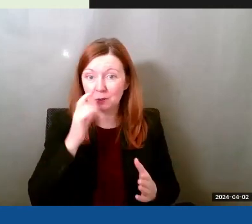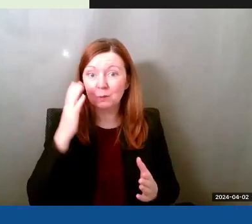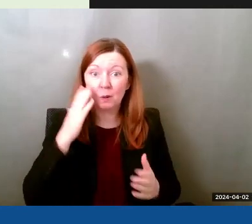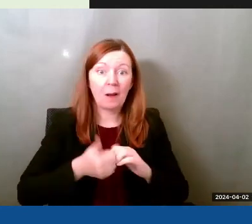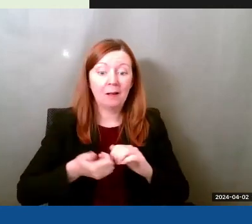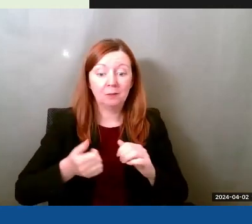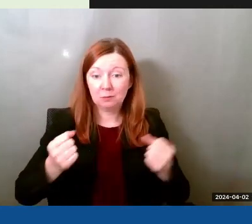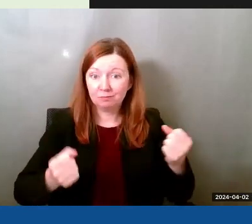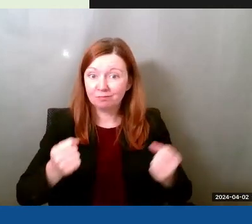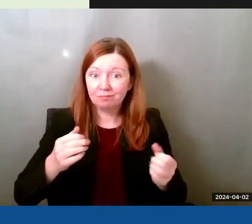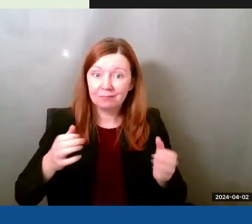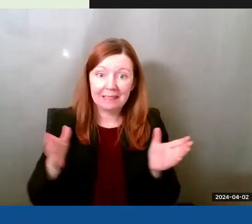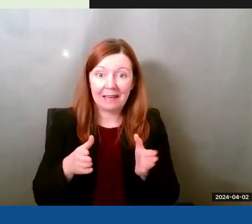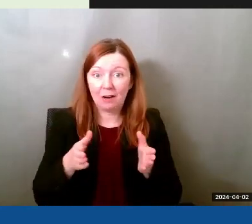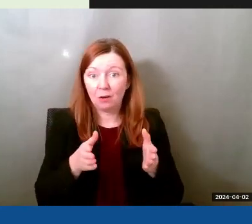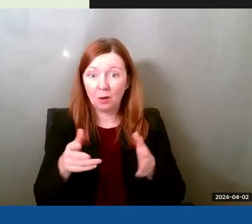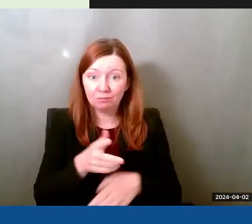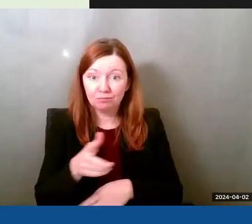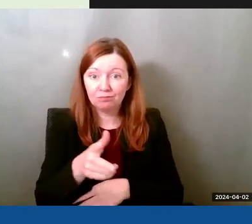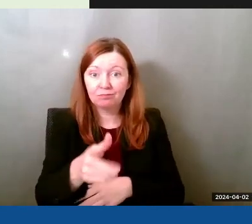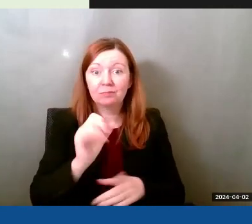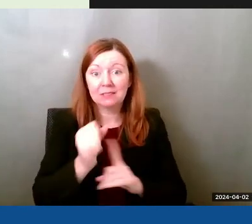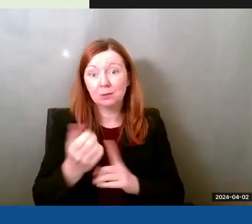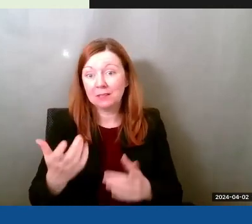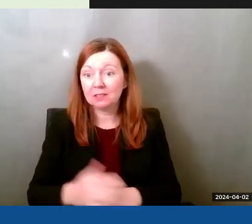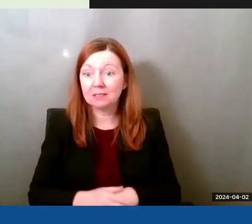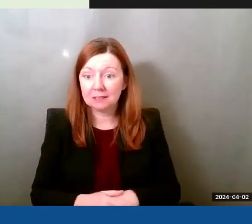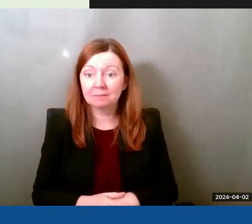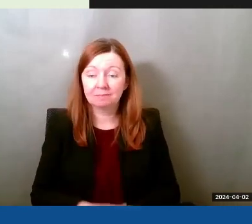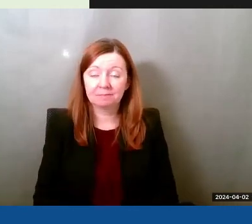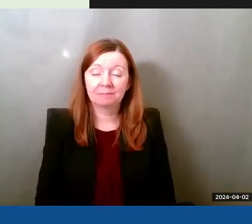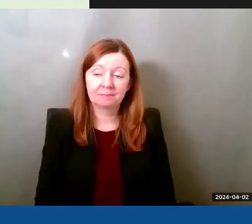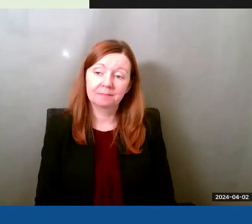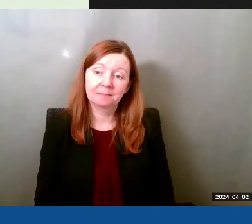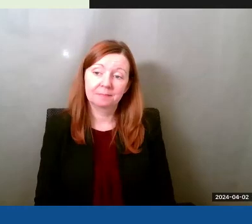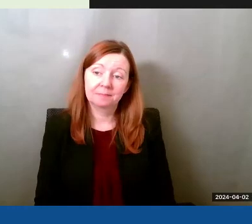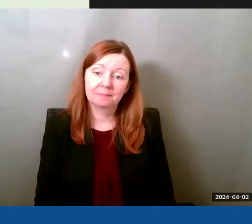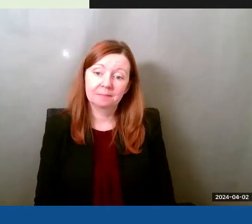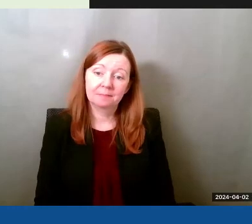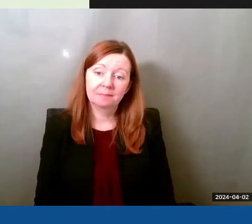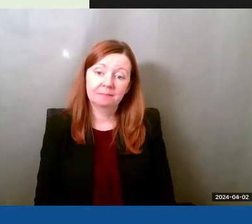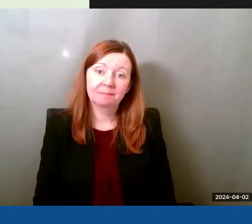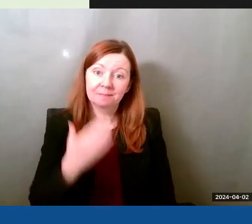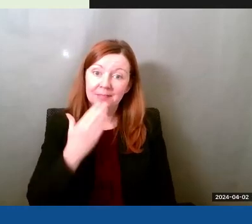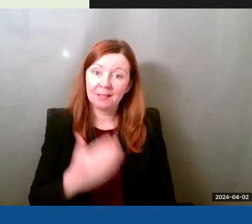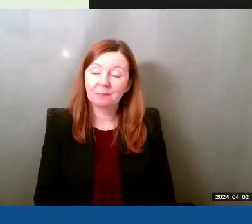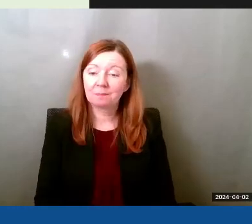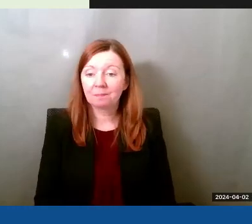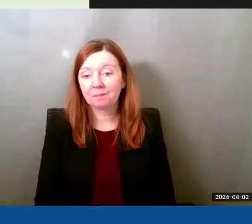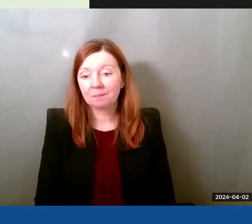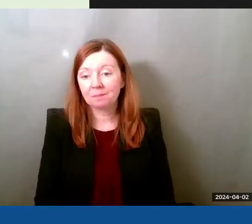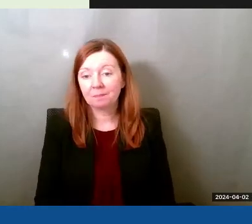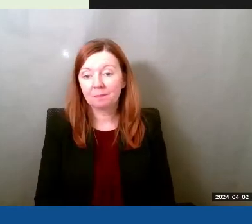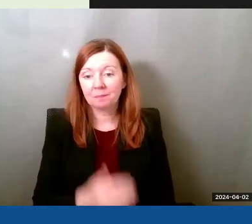operate in narrow situations, such as some of the streets that he referred to. Thanks, Anne-Marie.